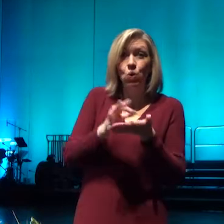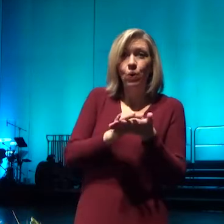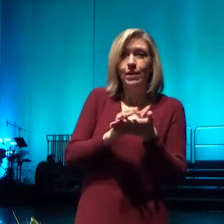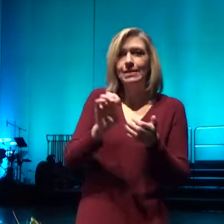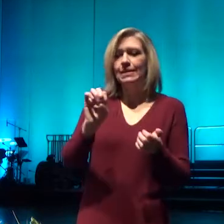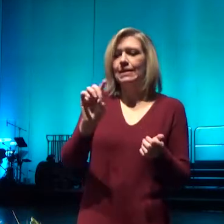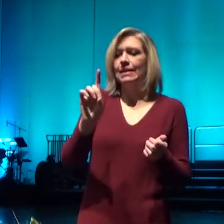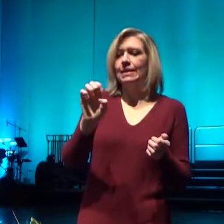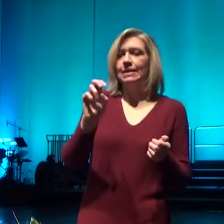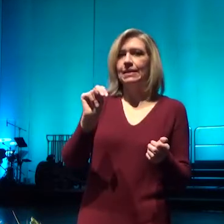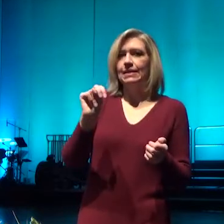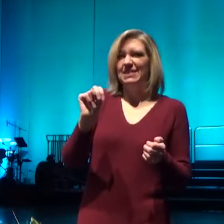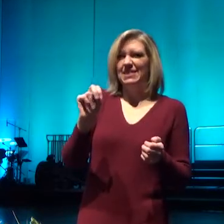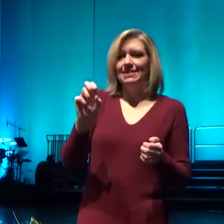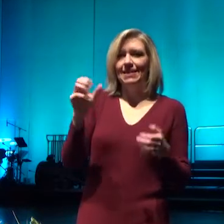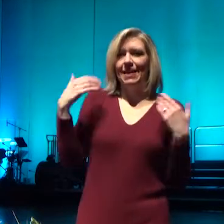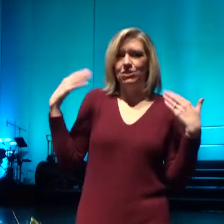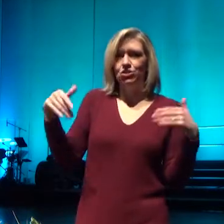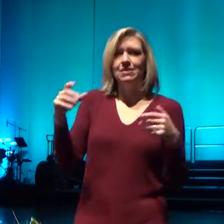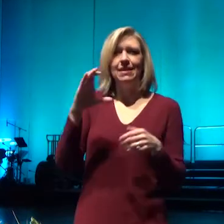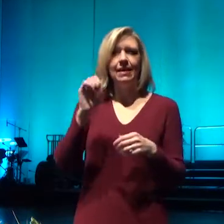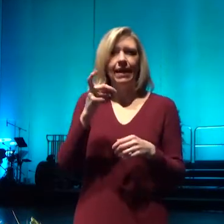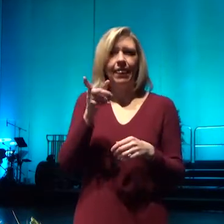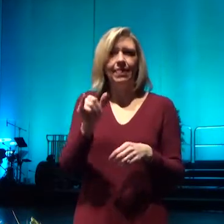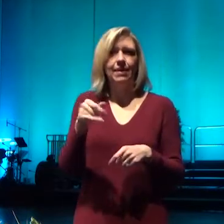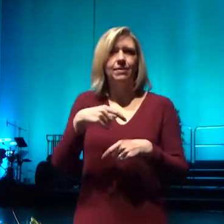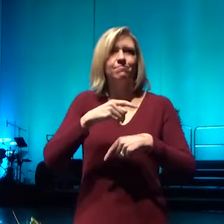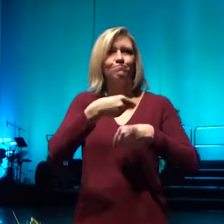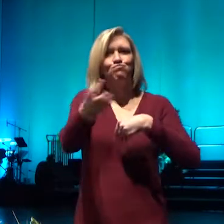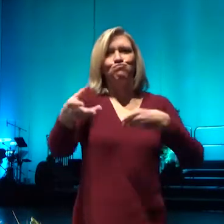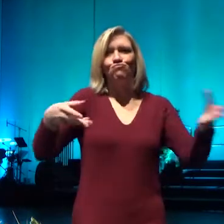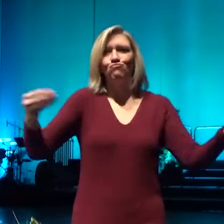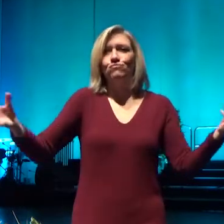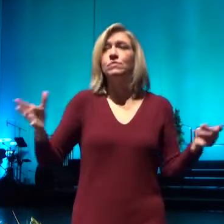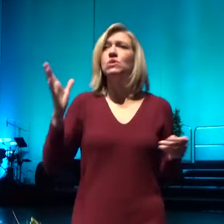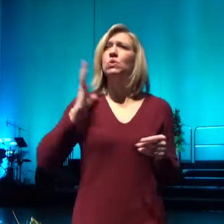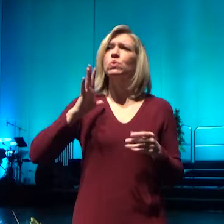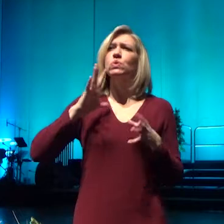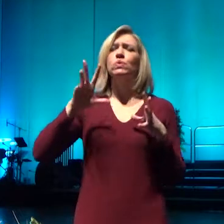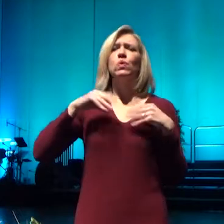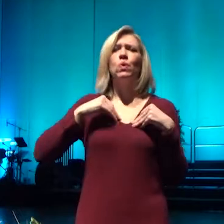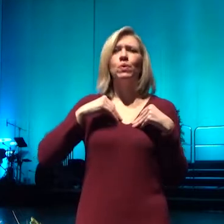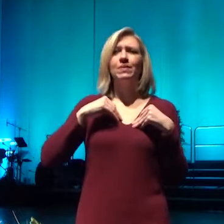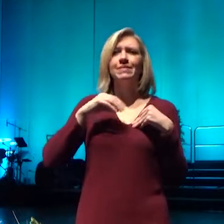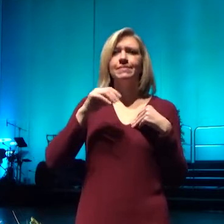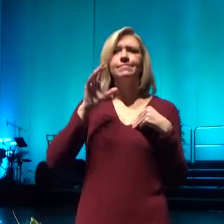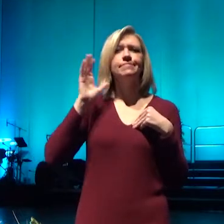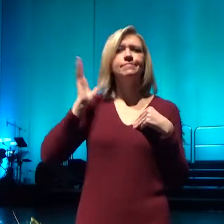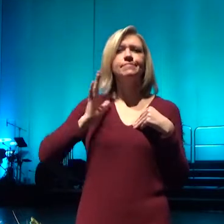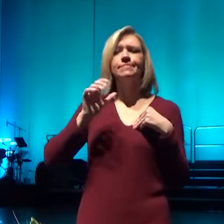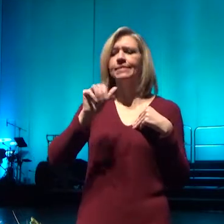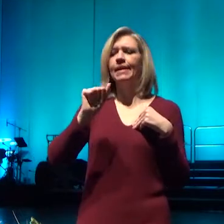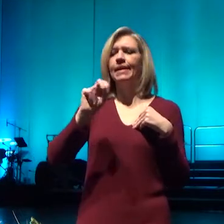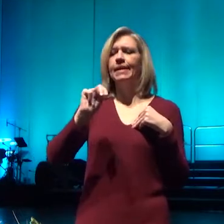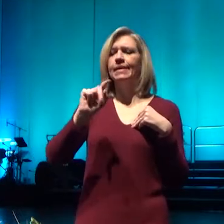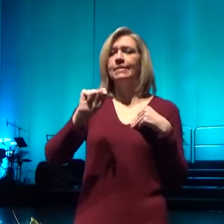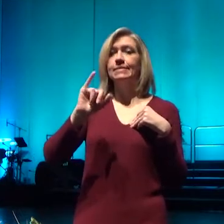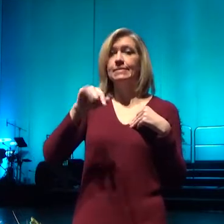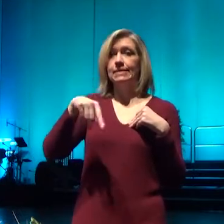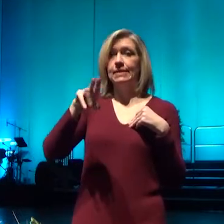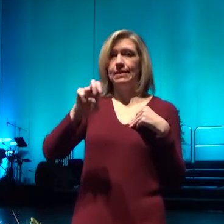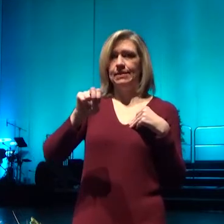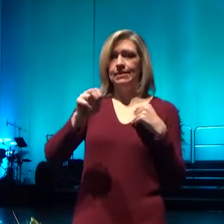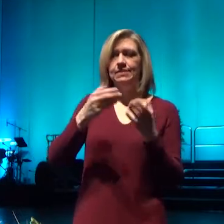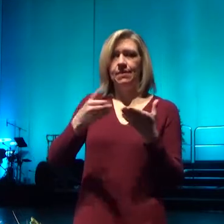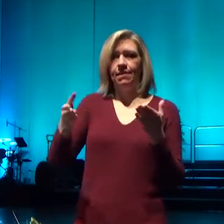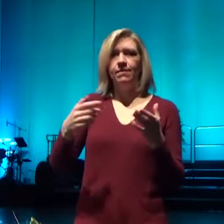Eden's Angels, Kathy was known to pass them out here, and she used to own an antique corporation. And one of my favorite things about Kathy is she